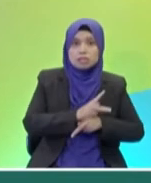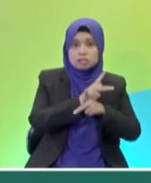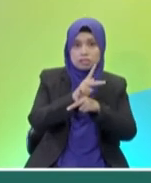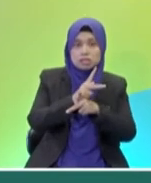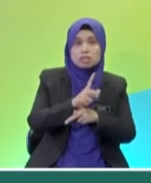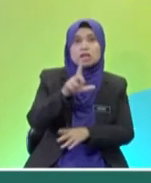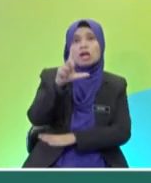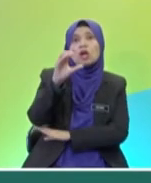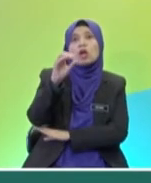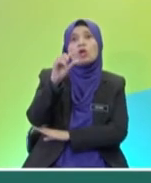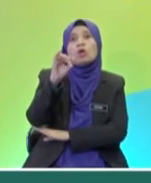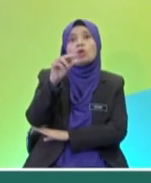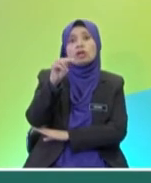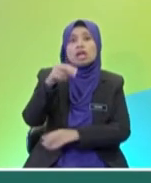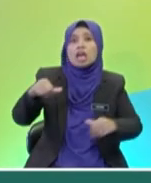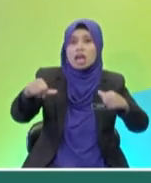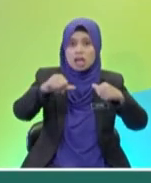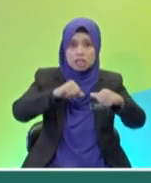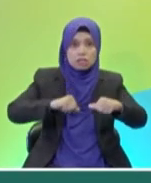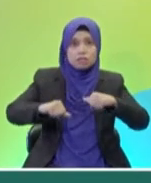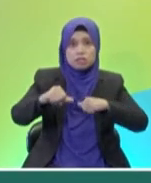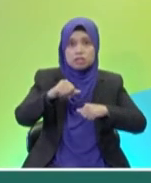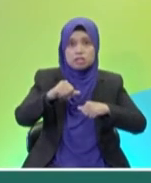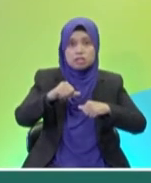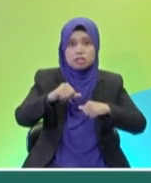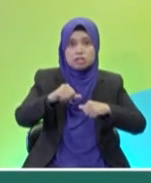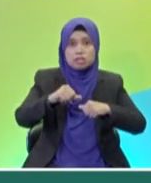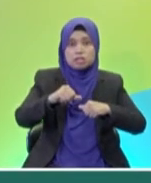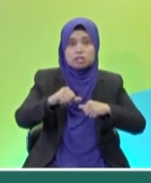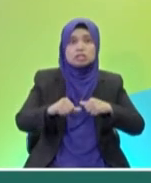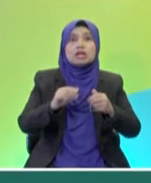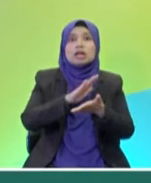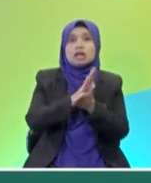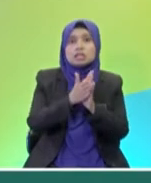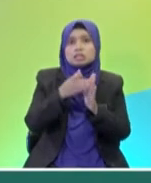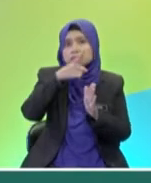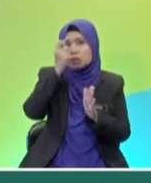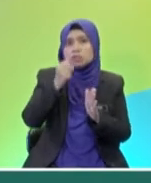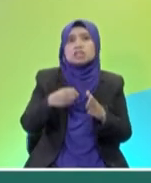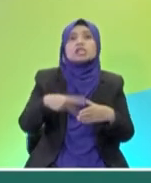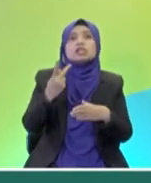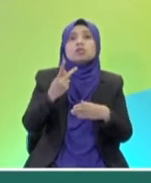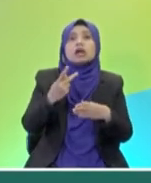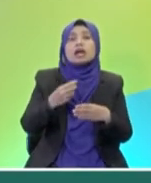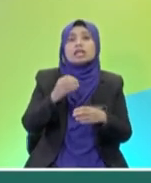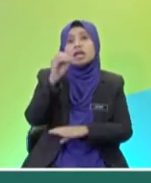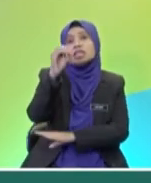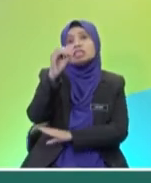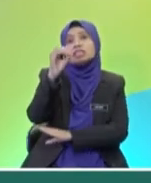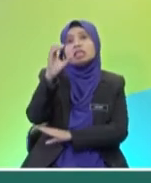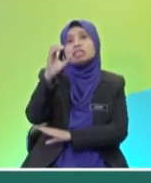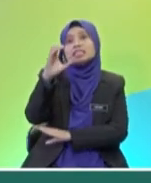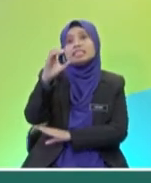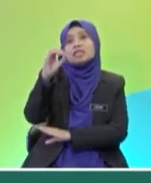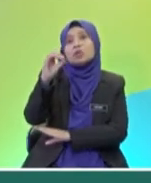logging and replanting activities help maintain the oxygen carbon dioxide balance. Whenever you